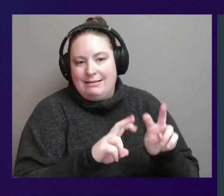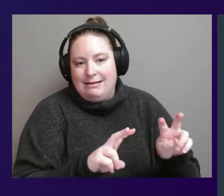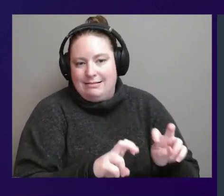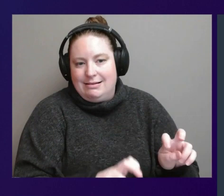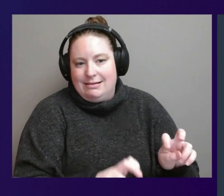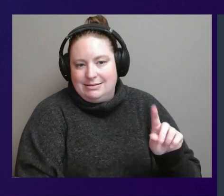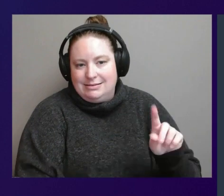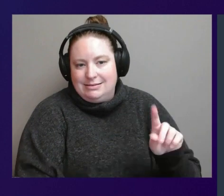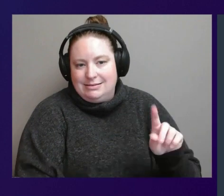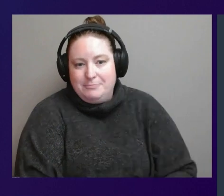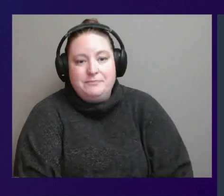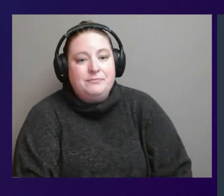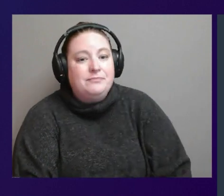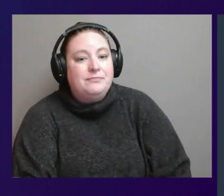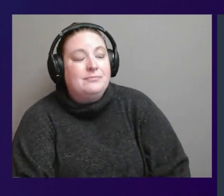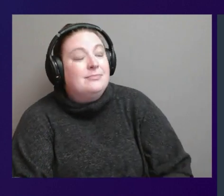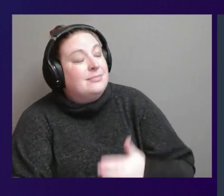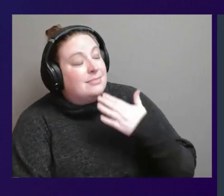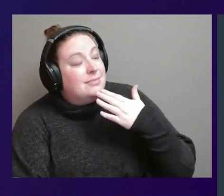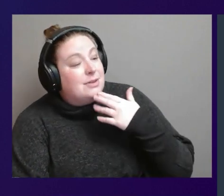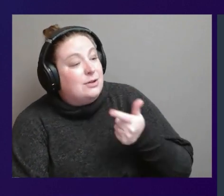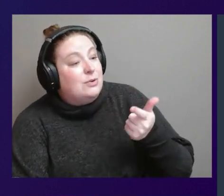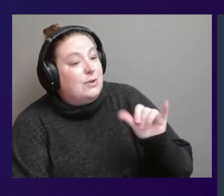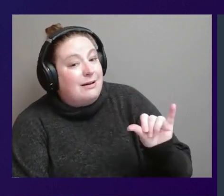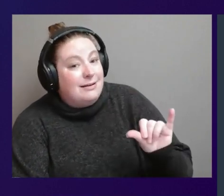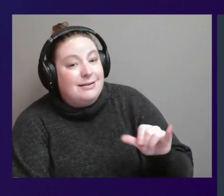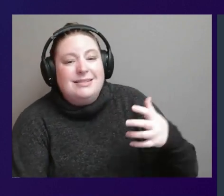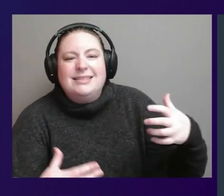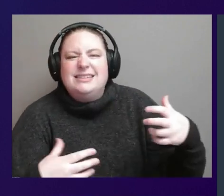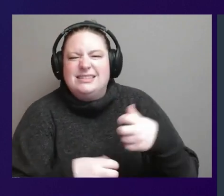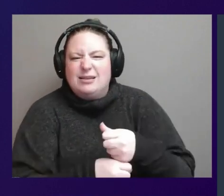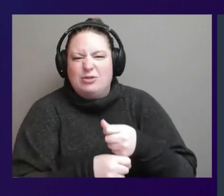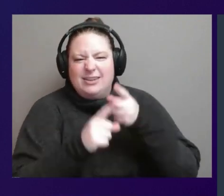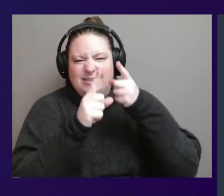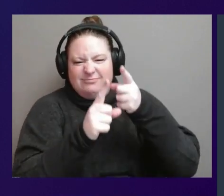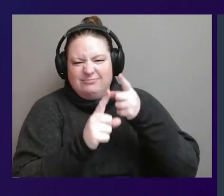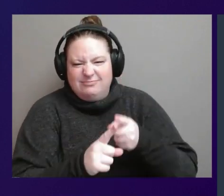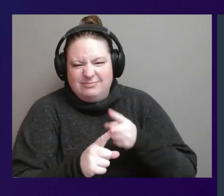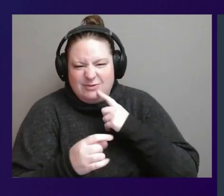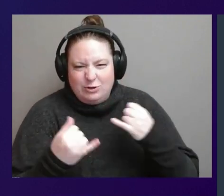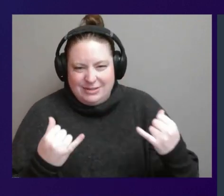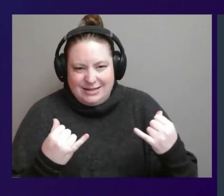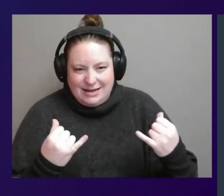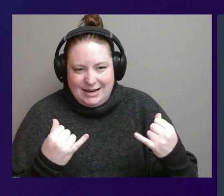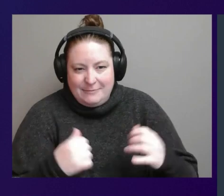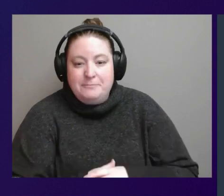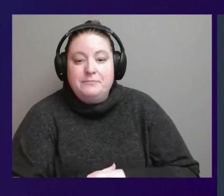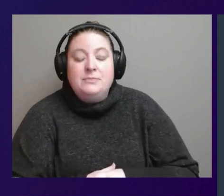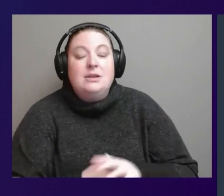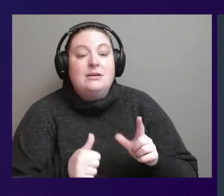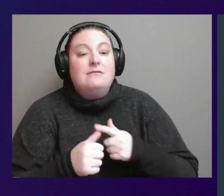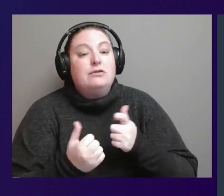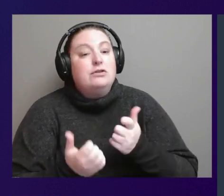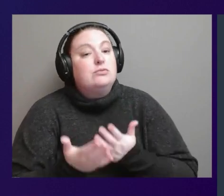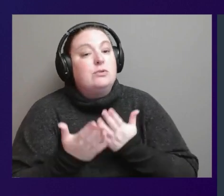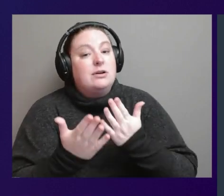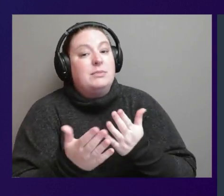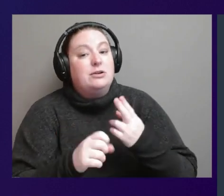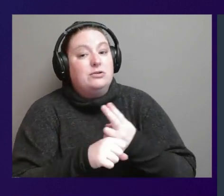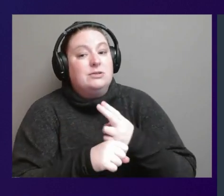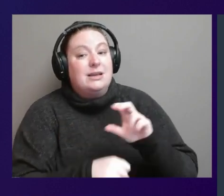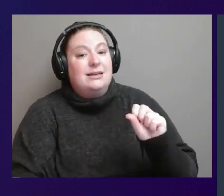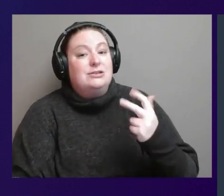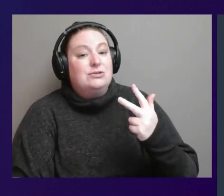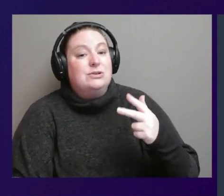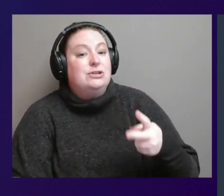Thanks, Guy. Now let's summarize the key takeaways from today's session. Firstly, we recommend that you use Amazon S3 Glacier storage